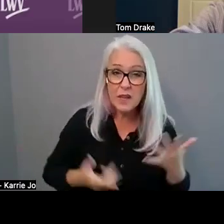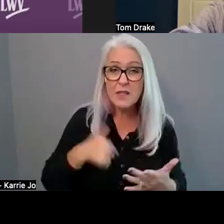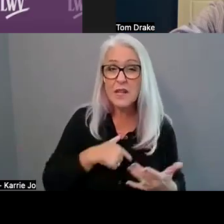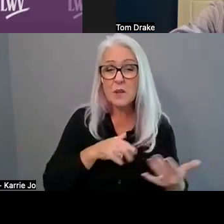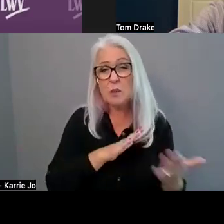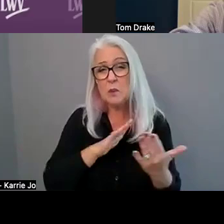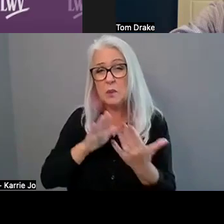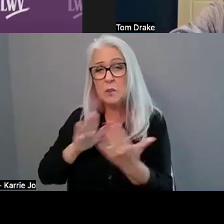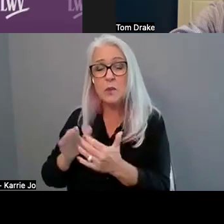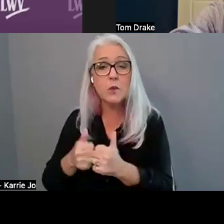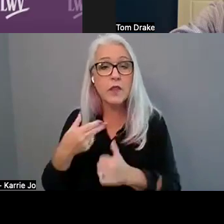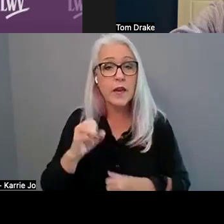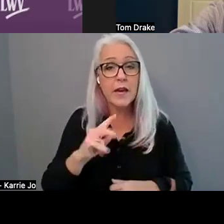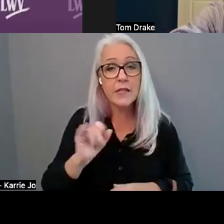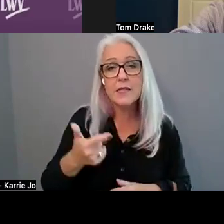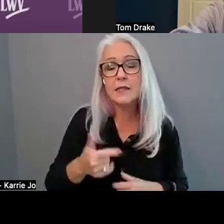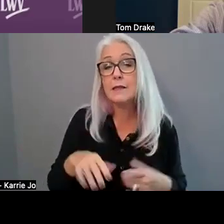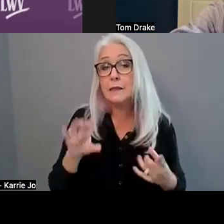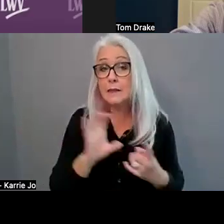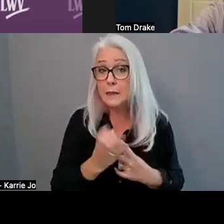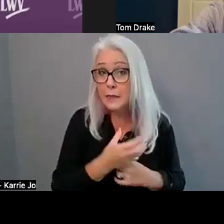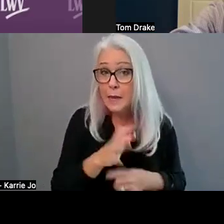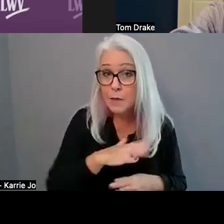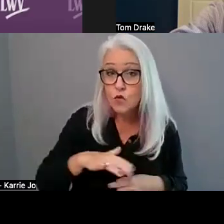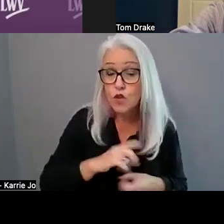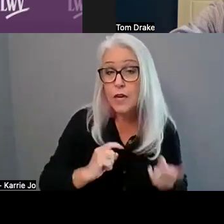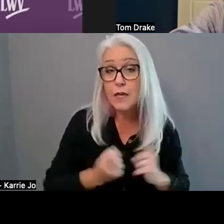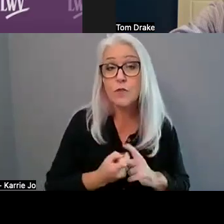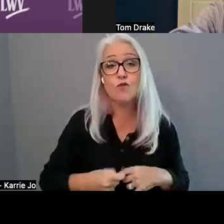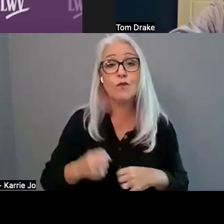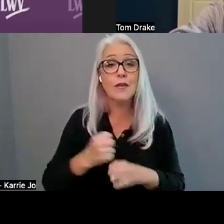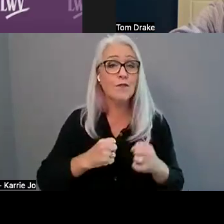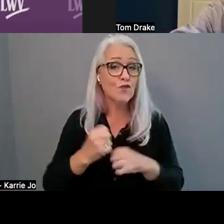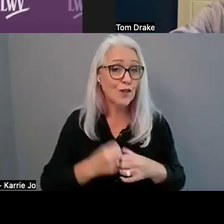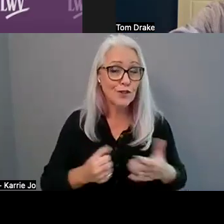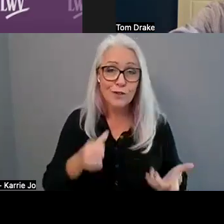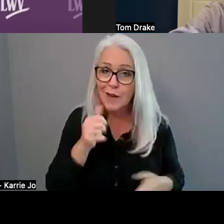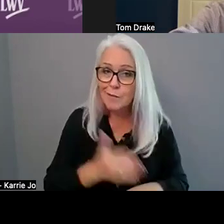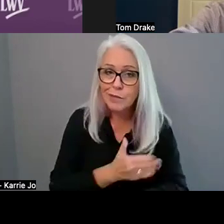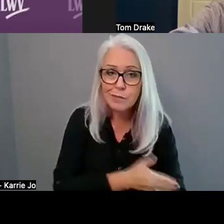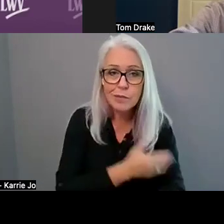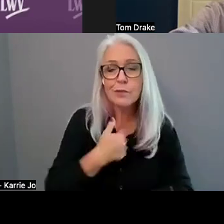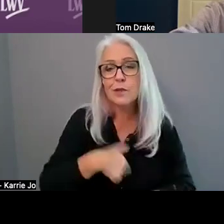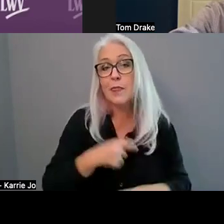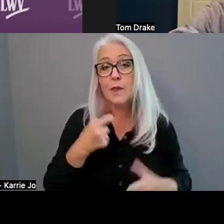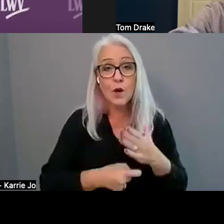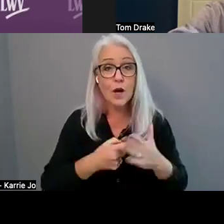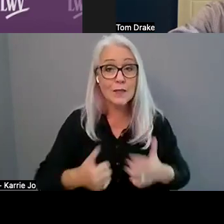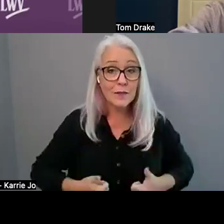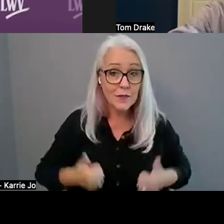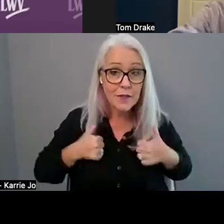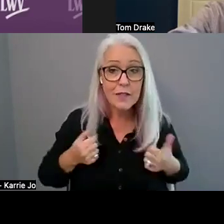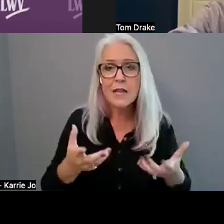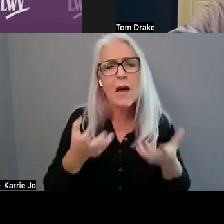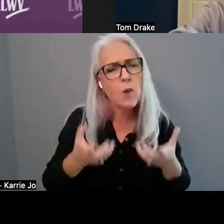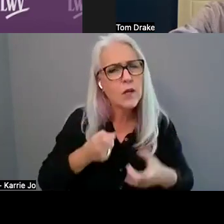that I want to meet head on, like climate change, infrastructure that's not up to the task, the cost of living, and the attack on our values. I want to control these